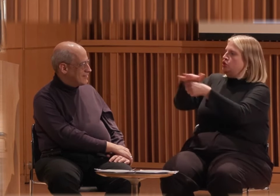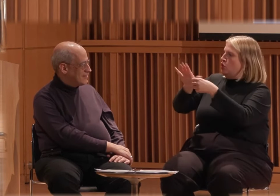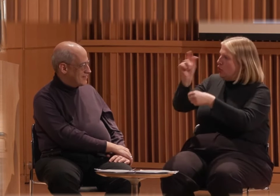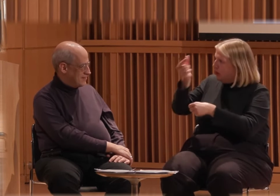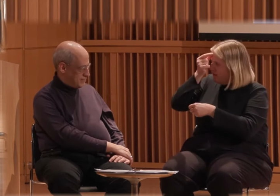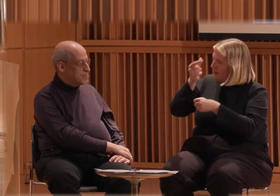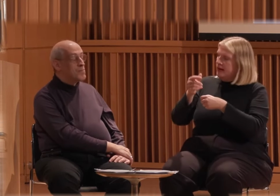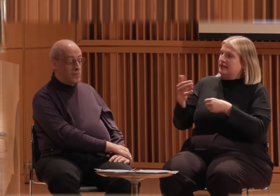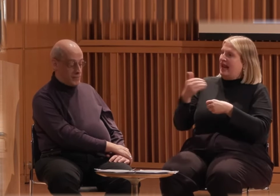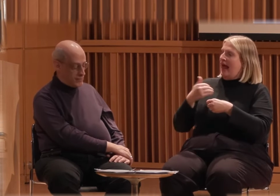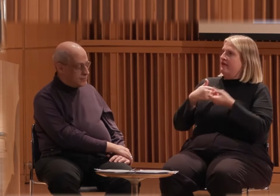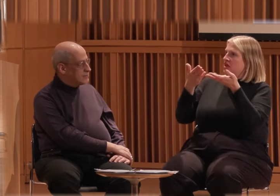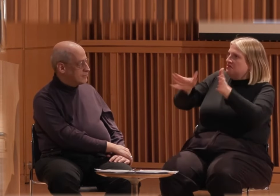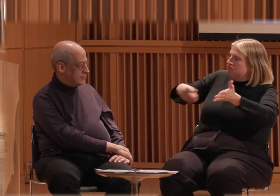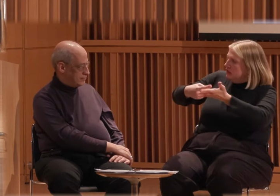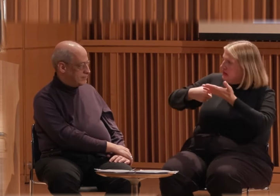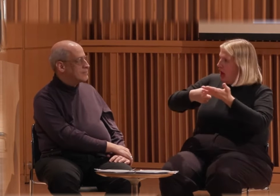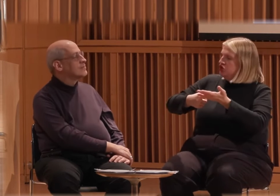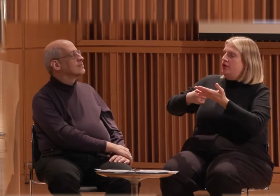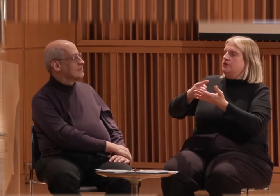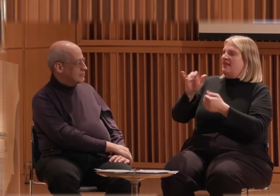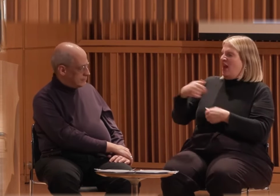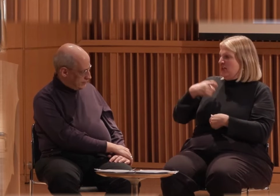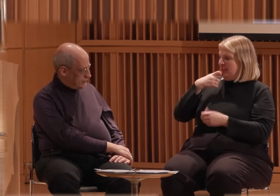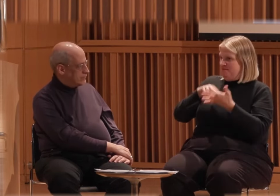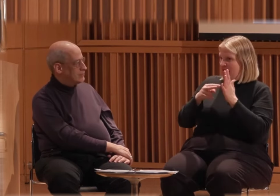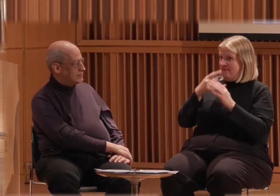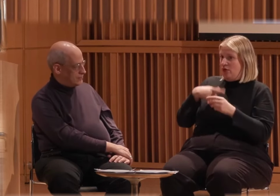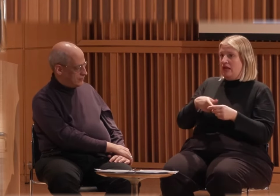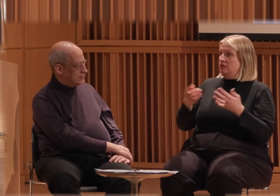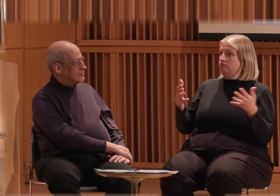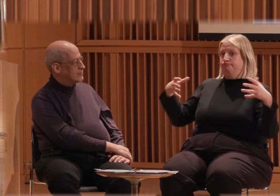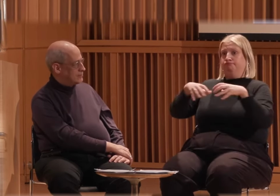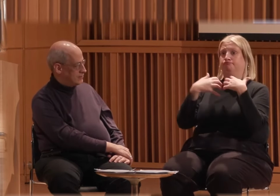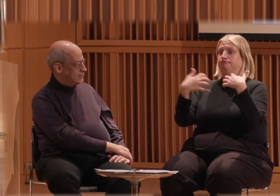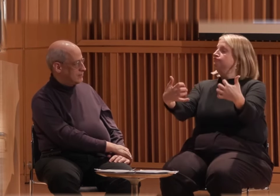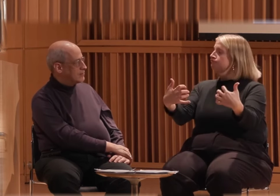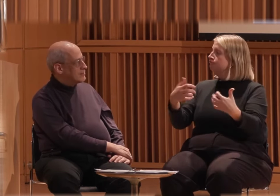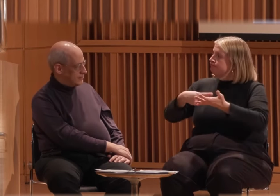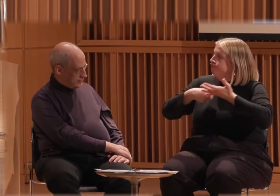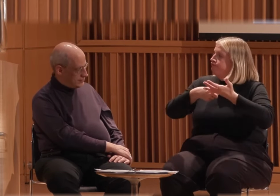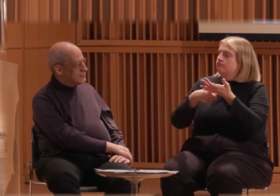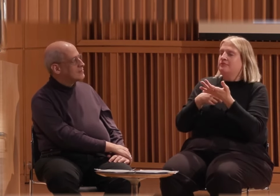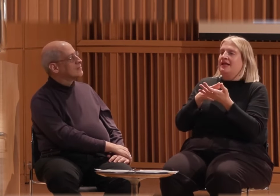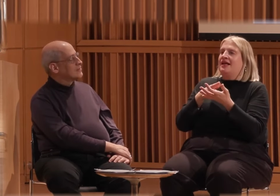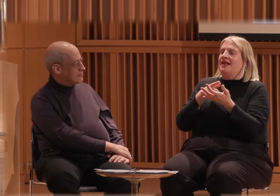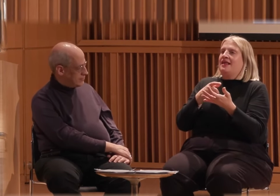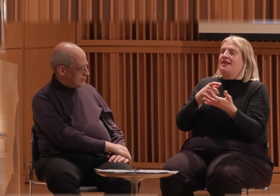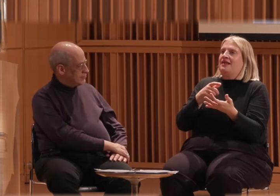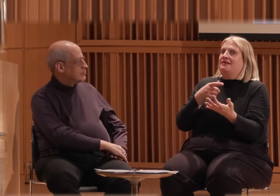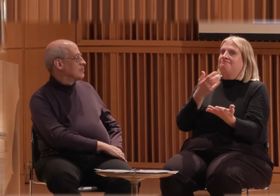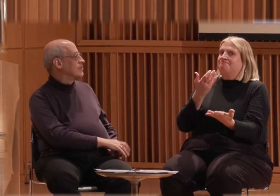sorts of discussions that I was just referring to in civic assemblies. The fact that